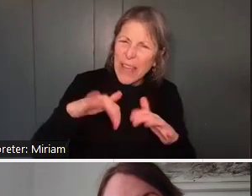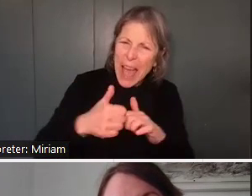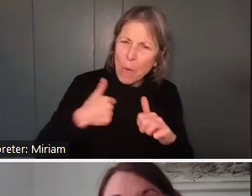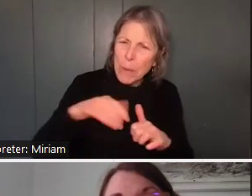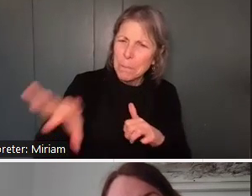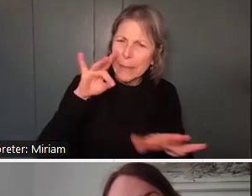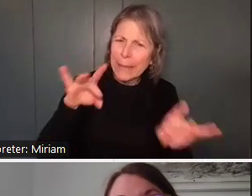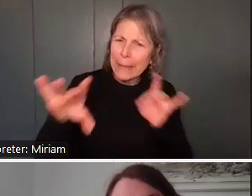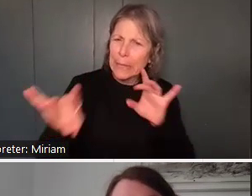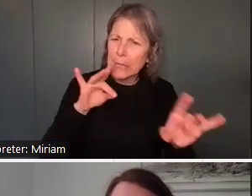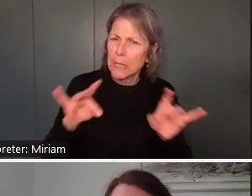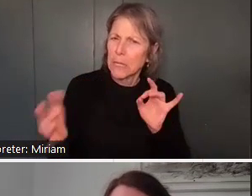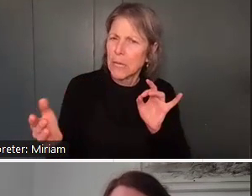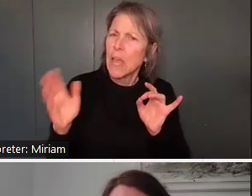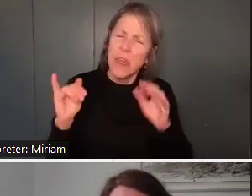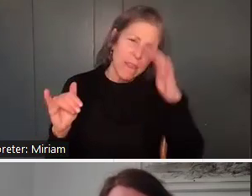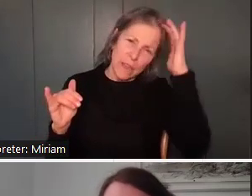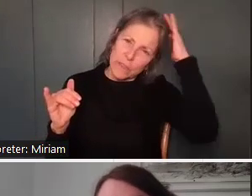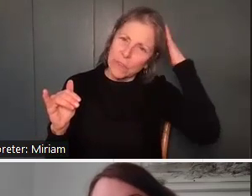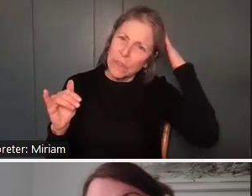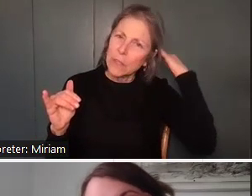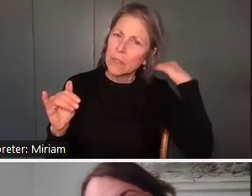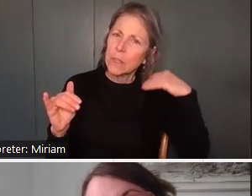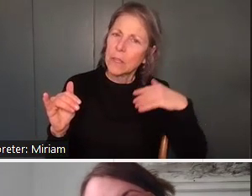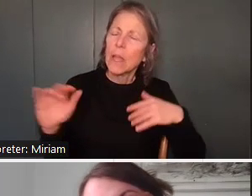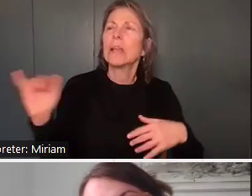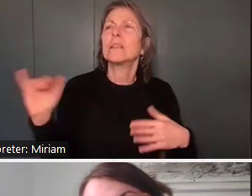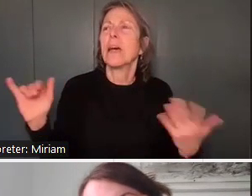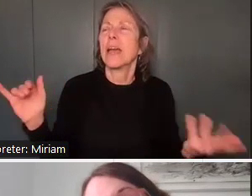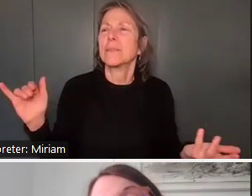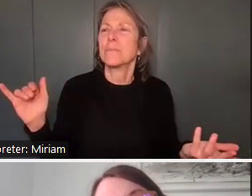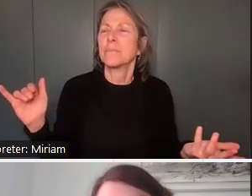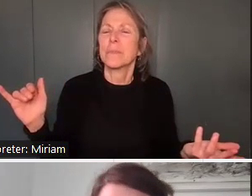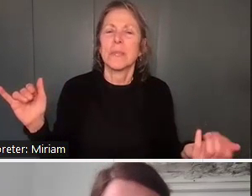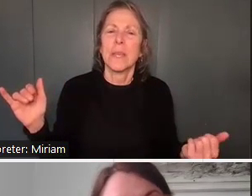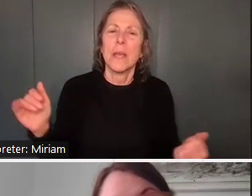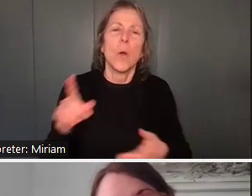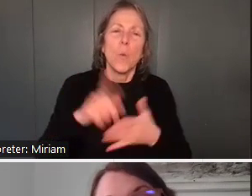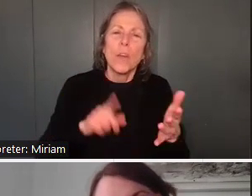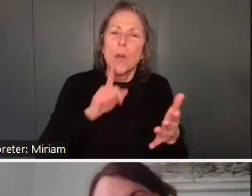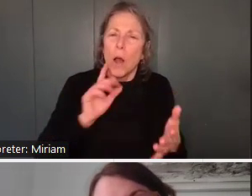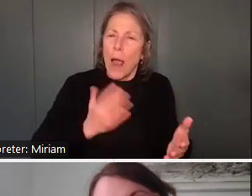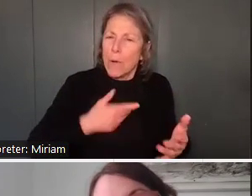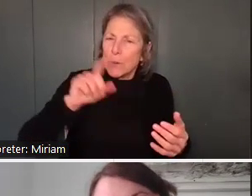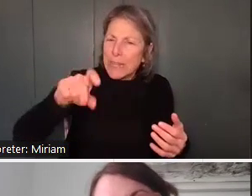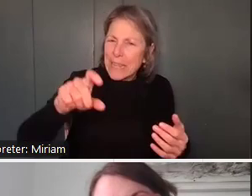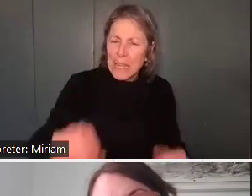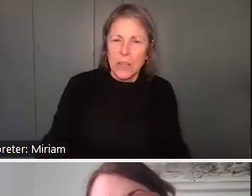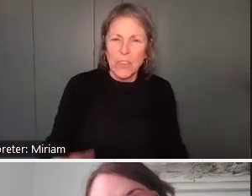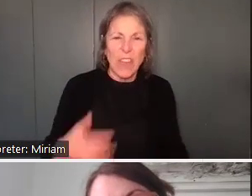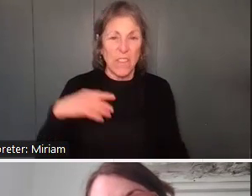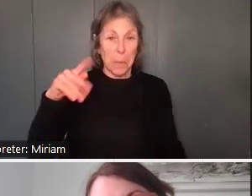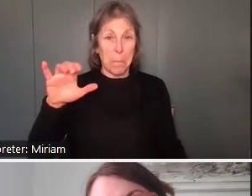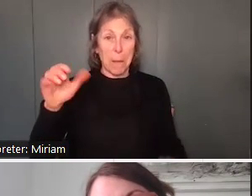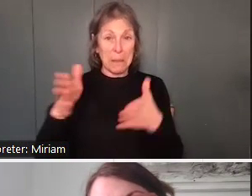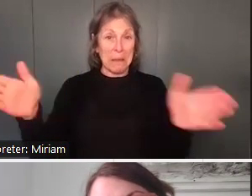choosing that we are in-house talking through those things. What are our needs? I don't think the Okay. public needs to know what